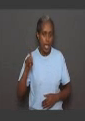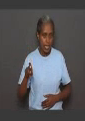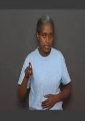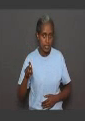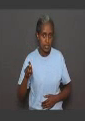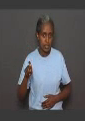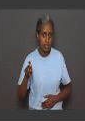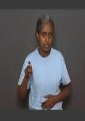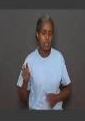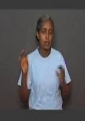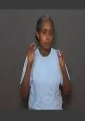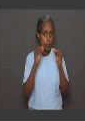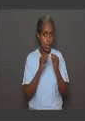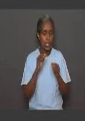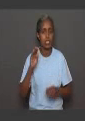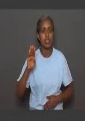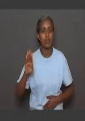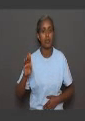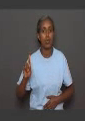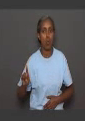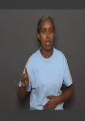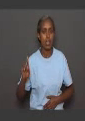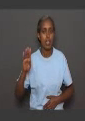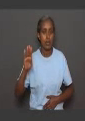A1B2x plus